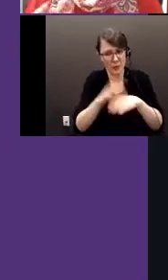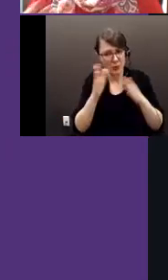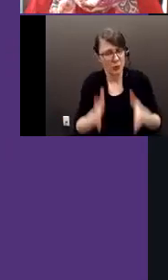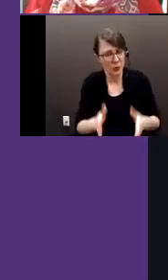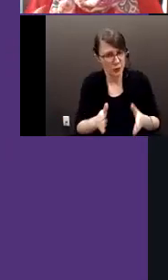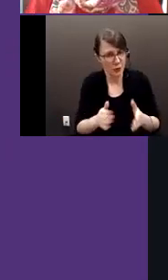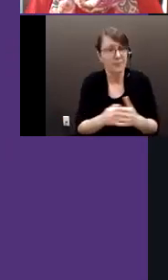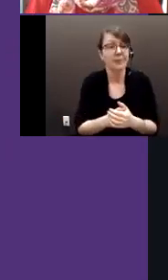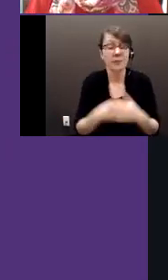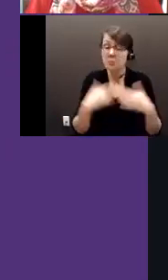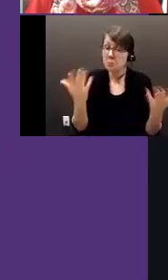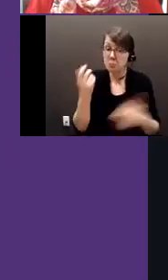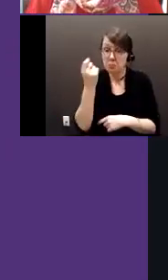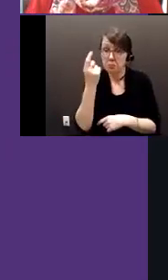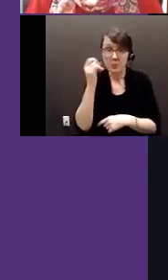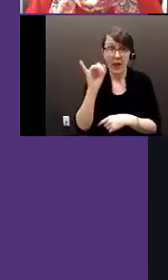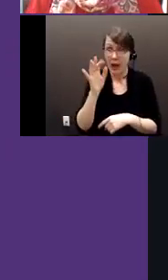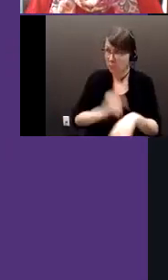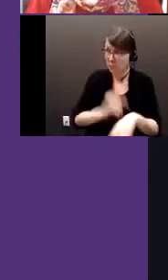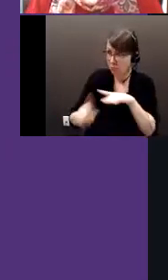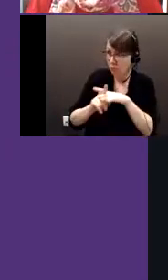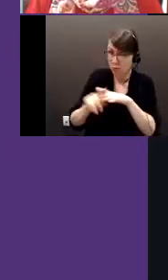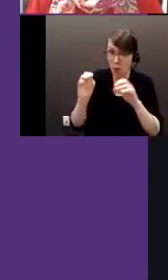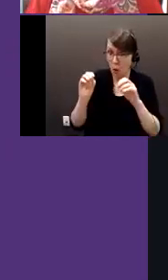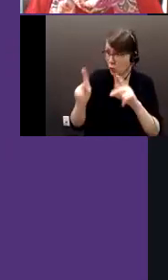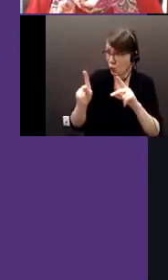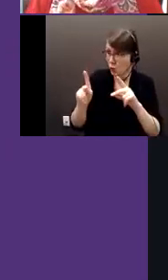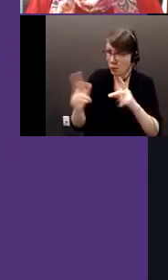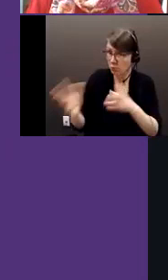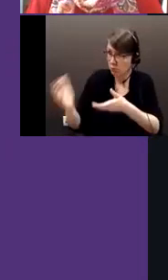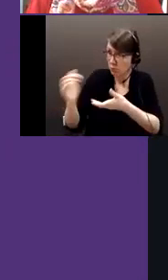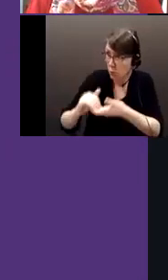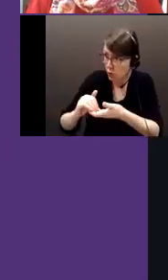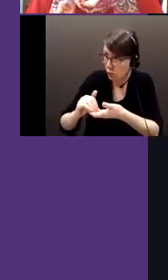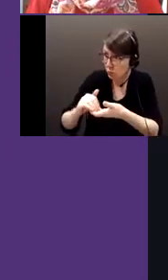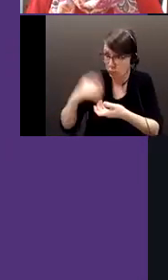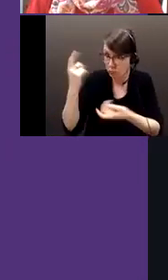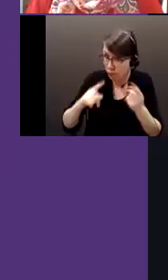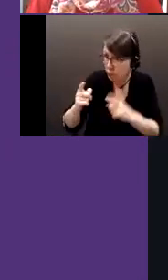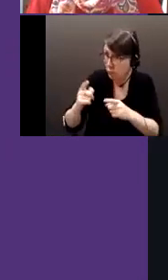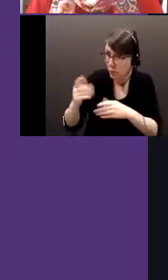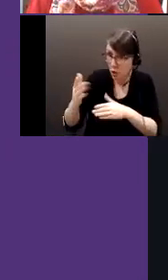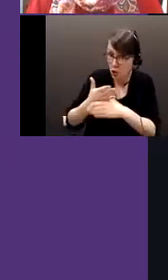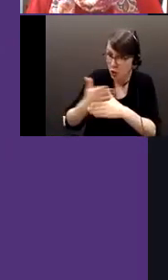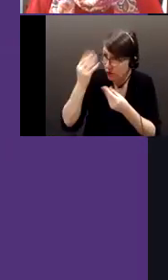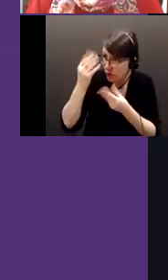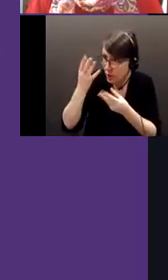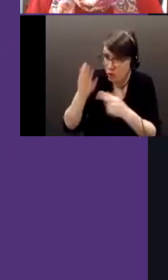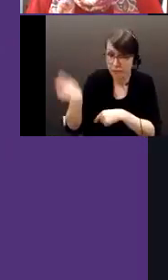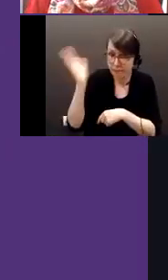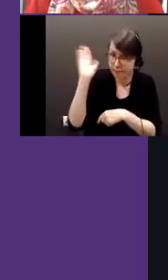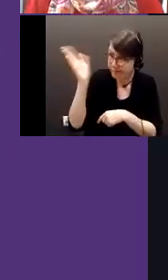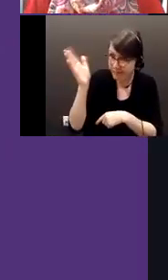opportunities present themselves like this to partner up and to collaborate and share information,